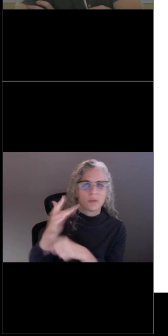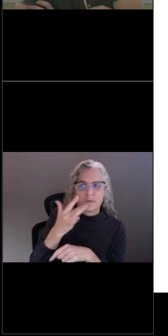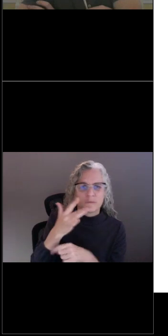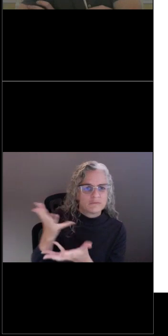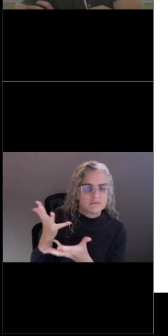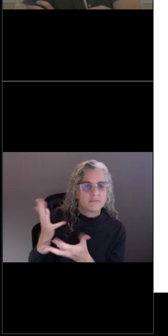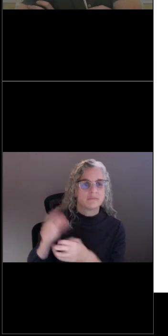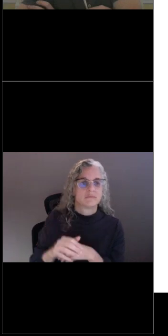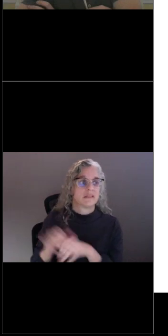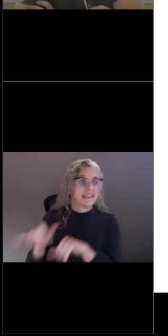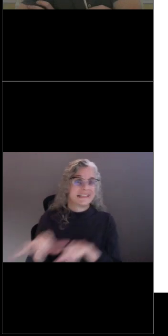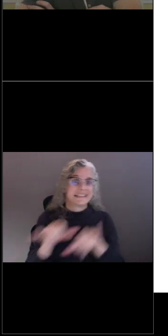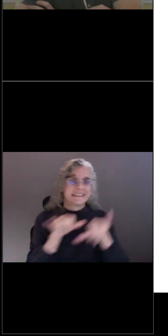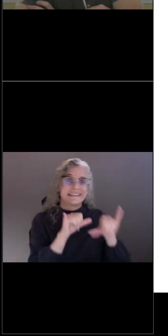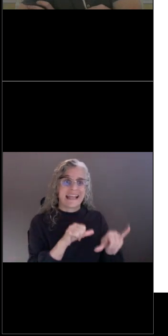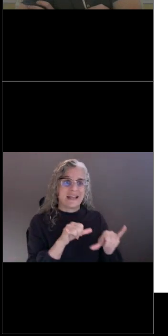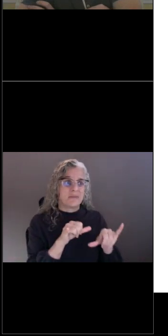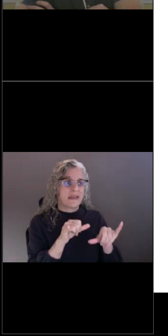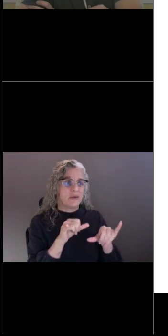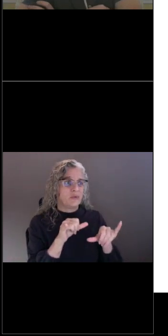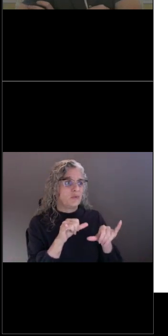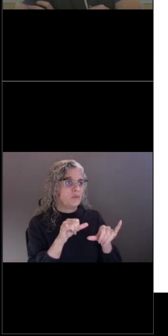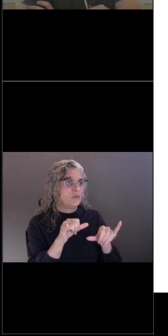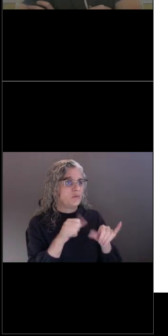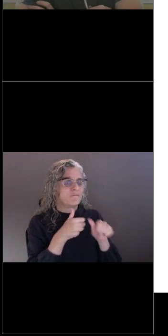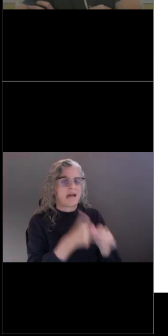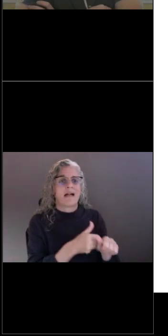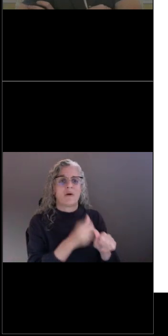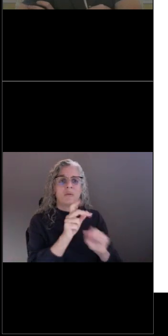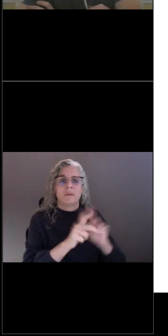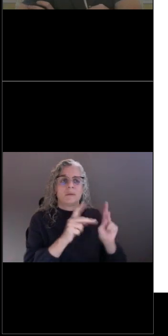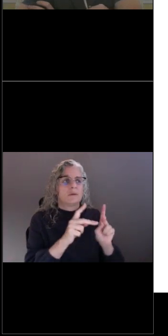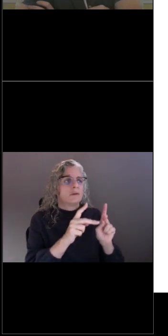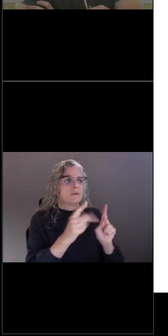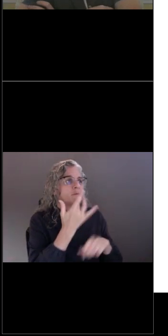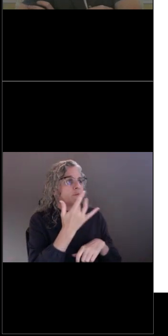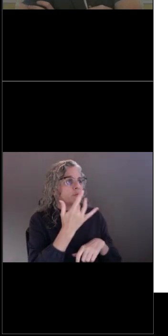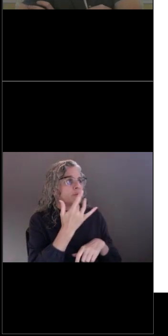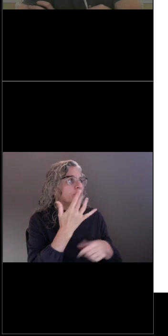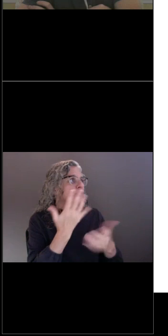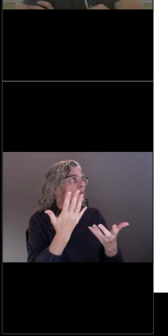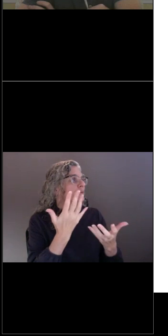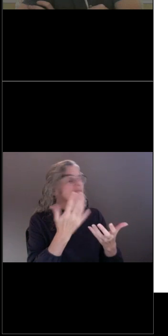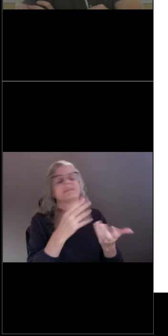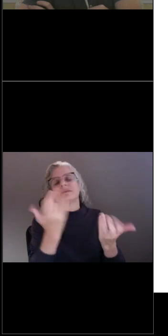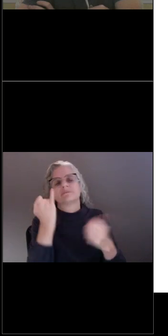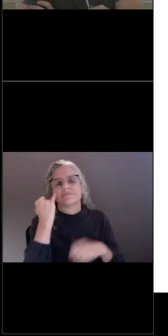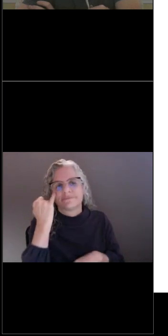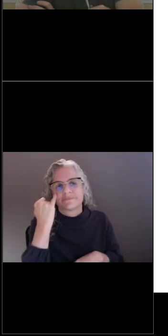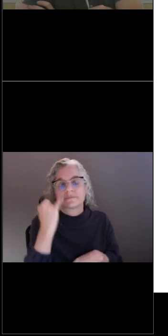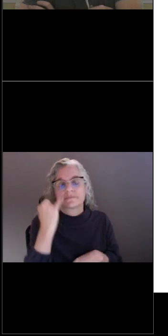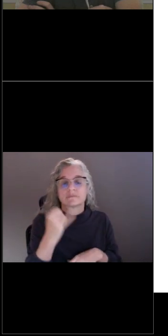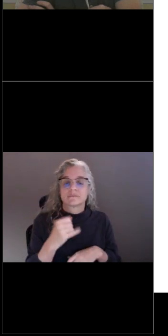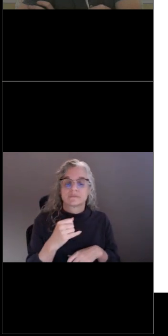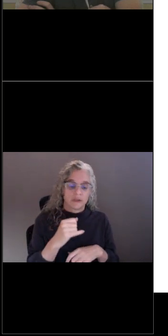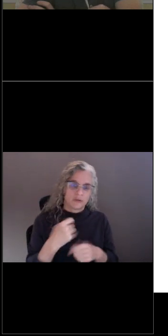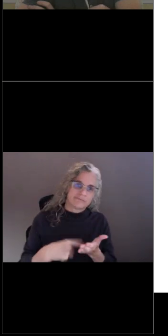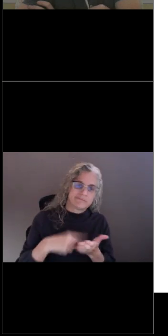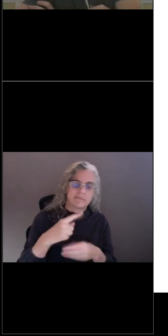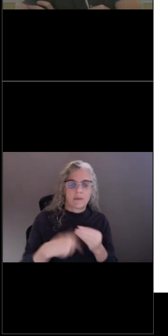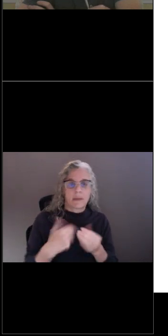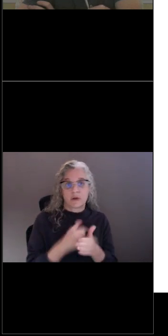would with anything else about them, right? So for example, if you're talking about a new person who is,